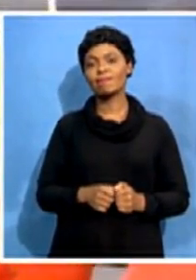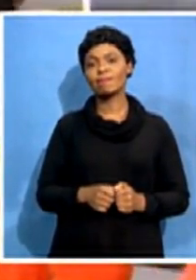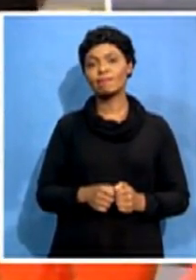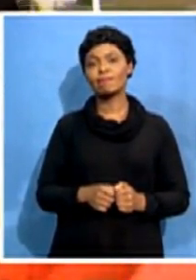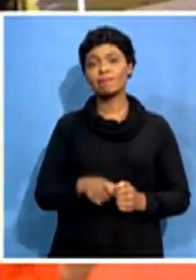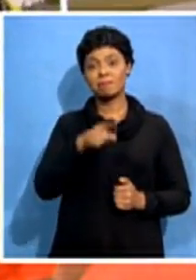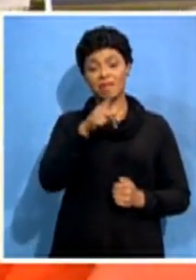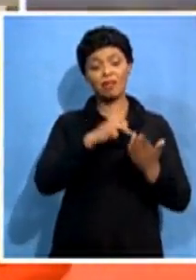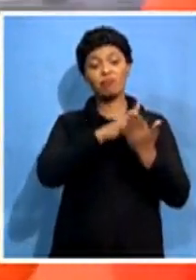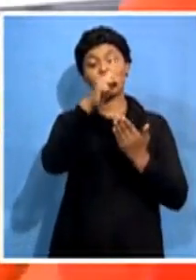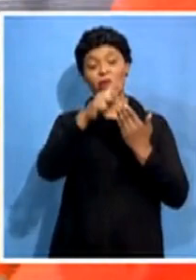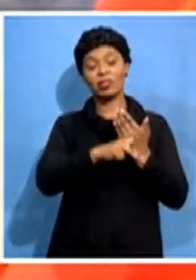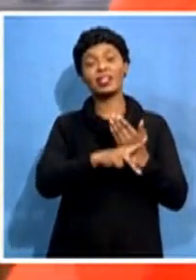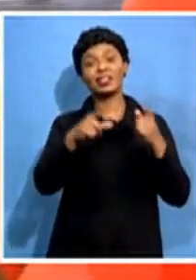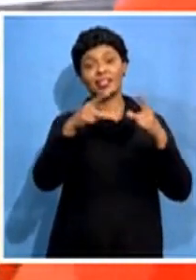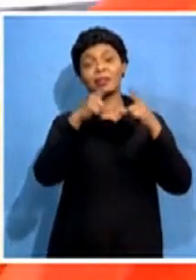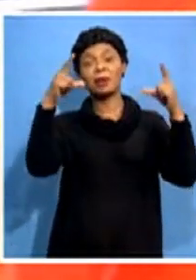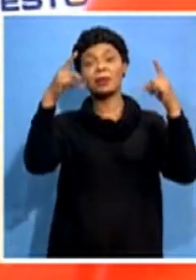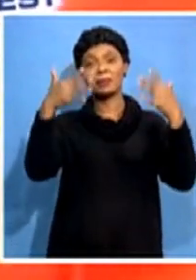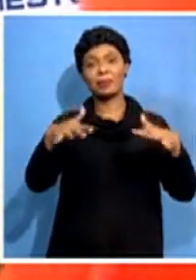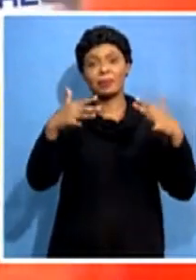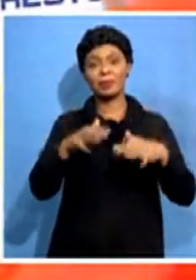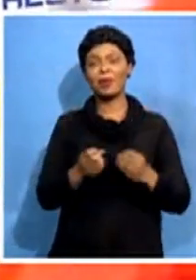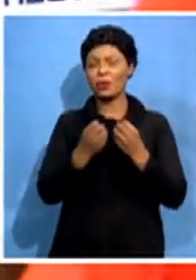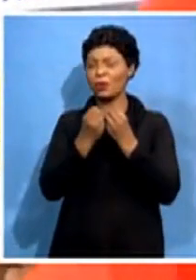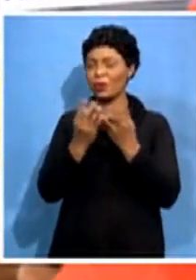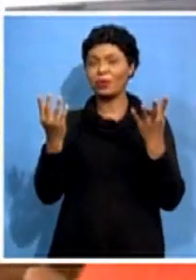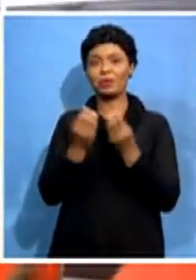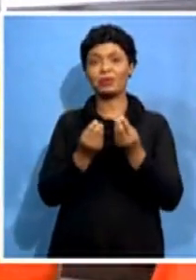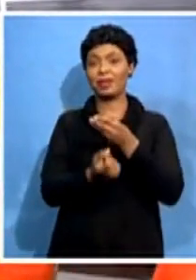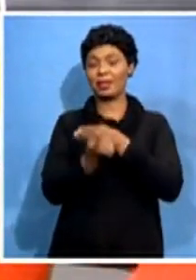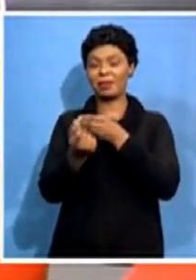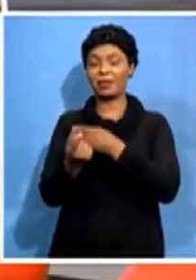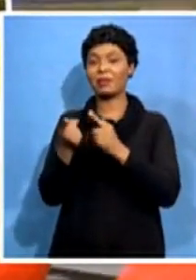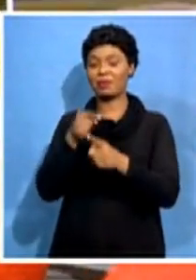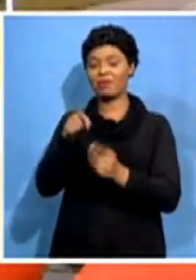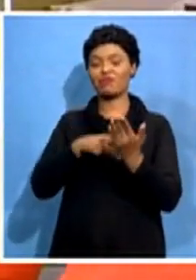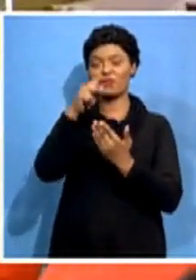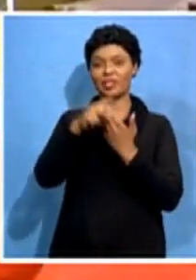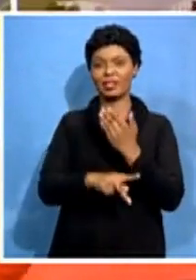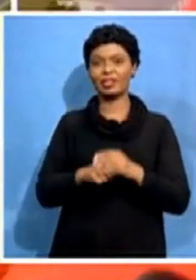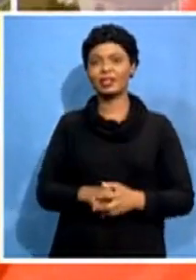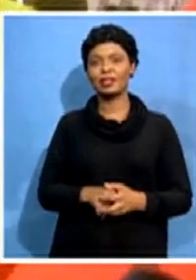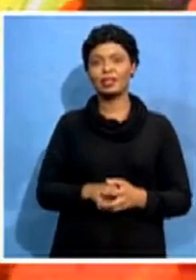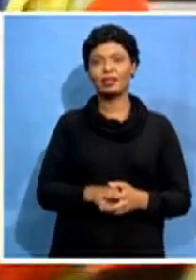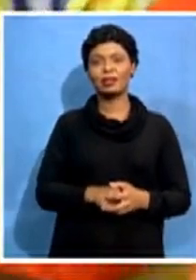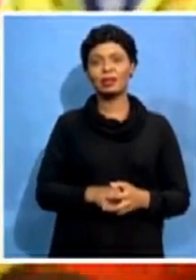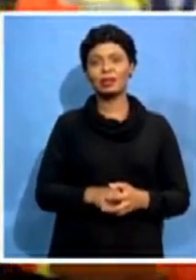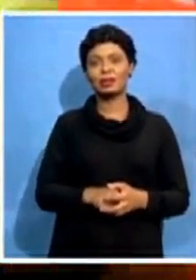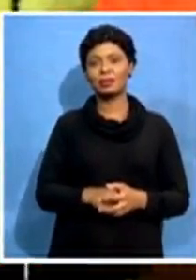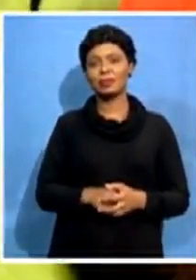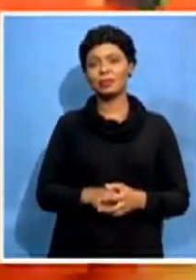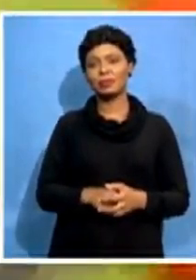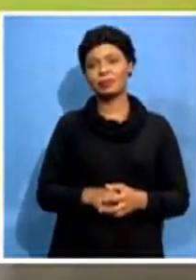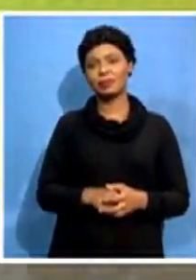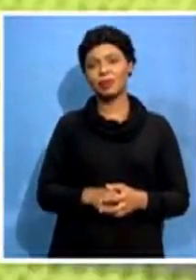hear about this project. I'm delighted. Not only mega, but also local participation. So